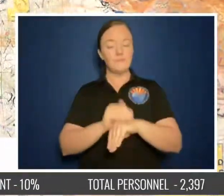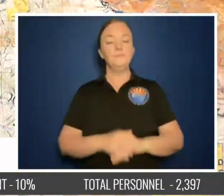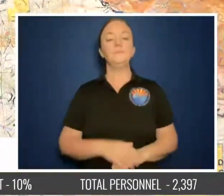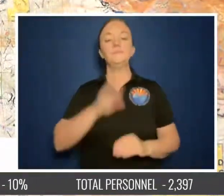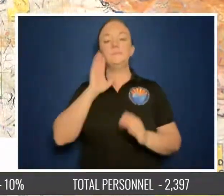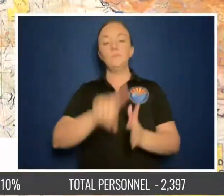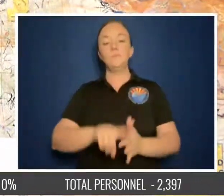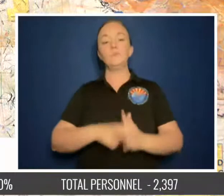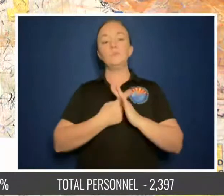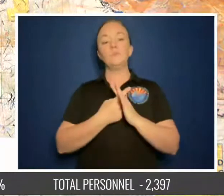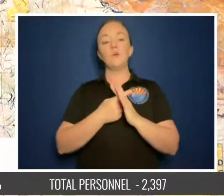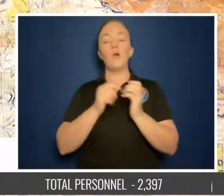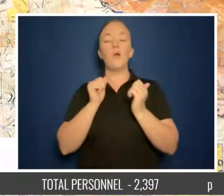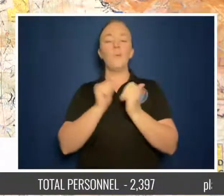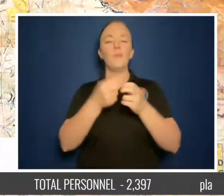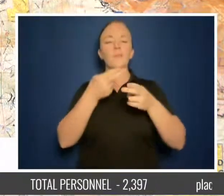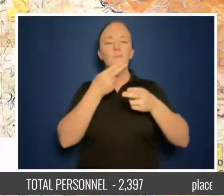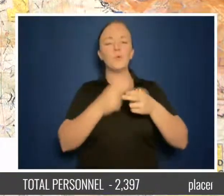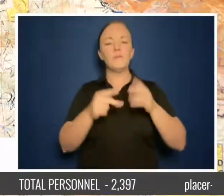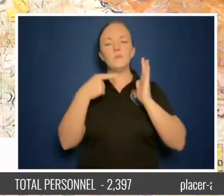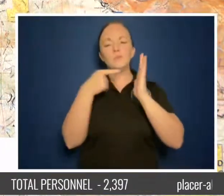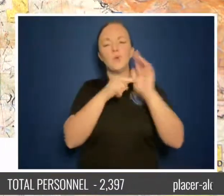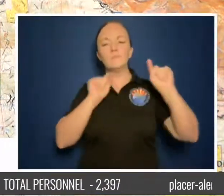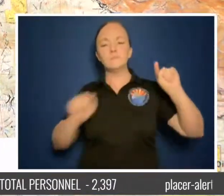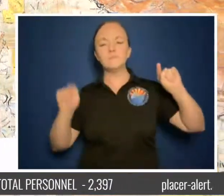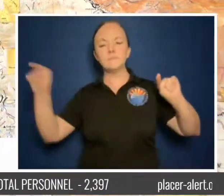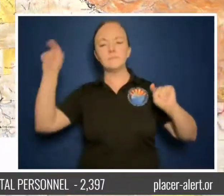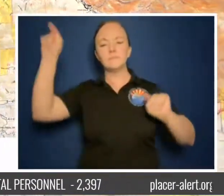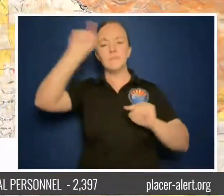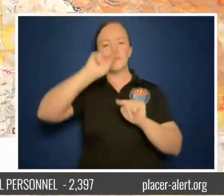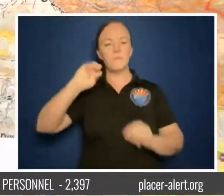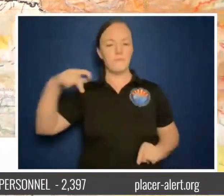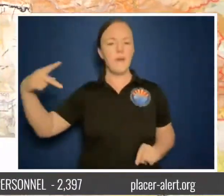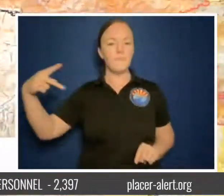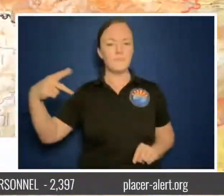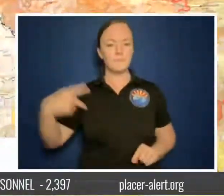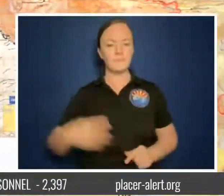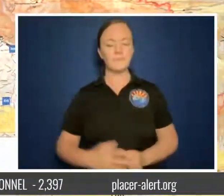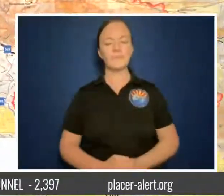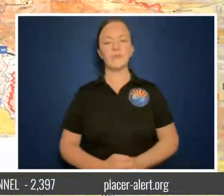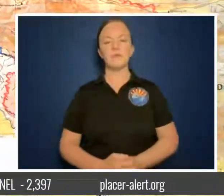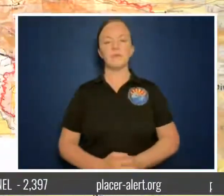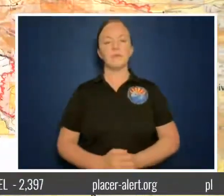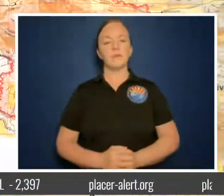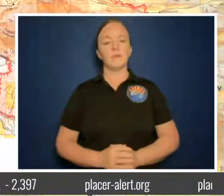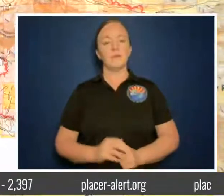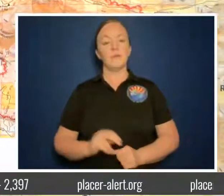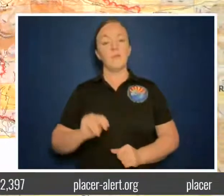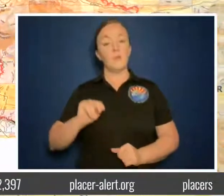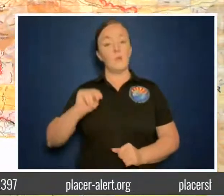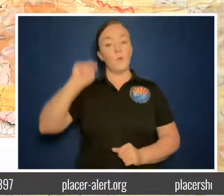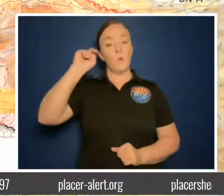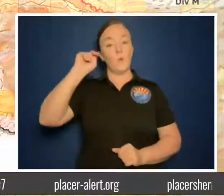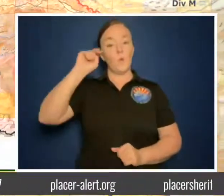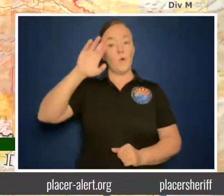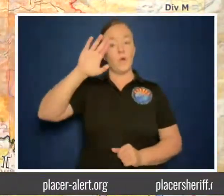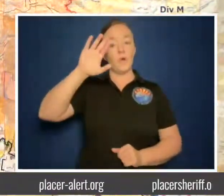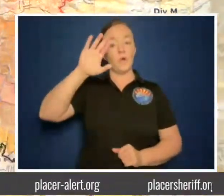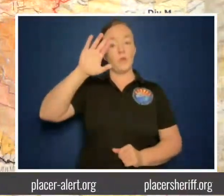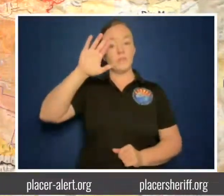just a little bit of orientation around the fire here. So on the north side of the incident, this is the Forest Hill